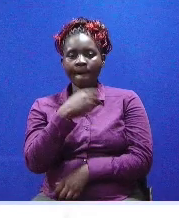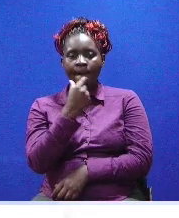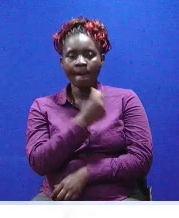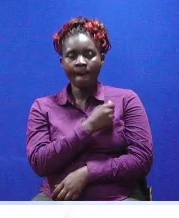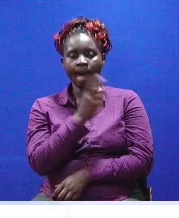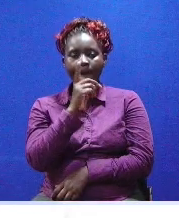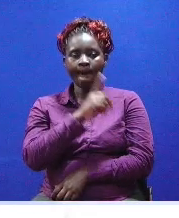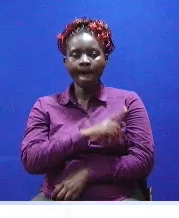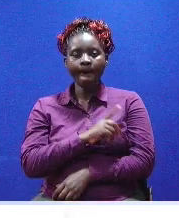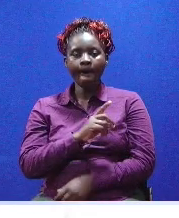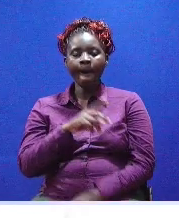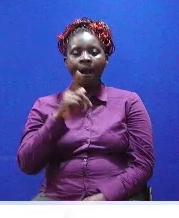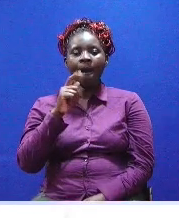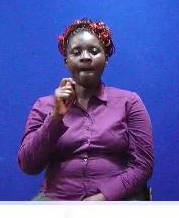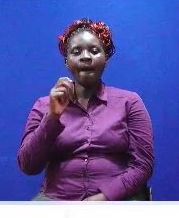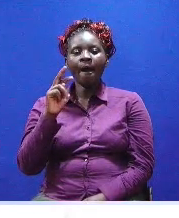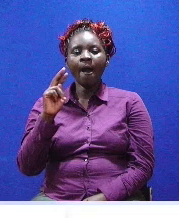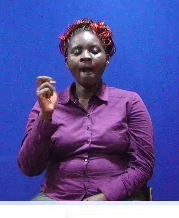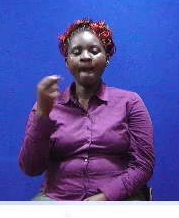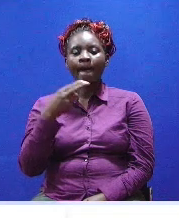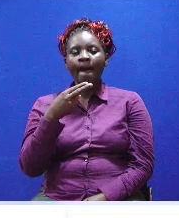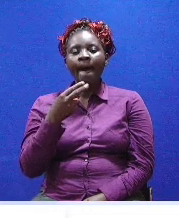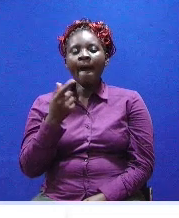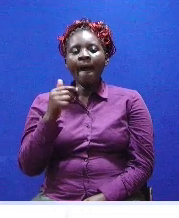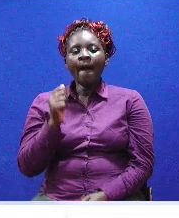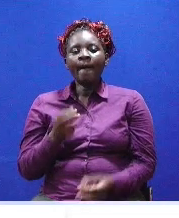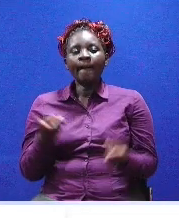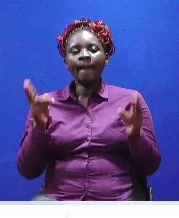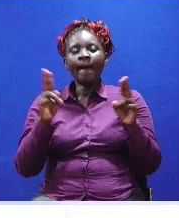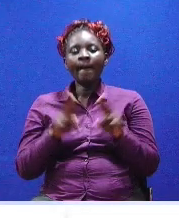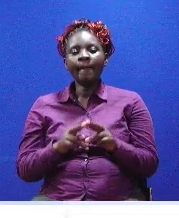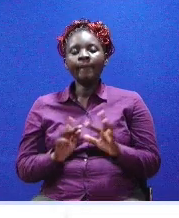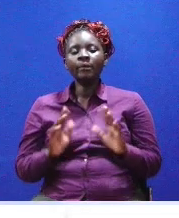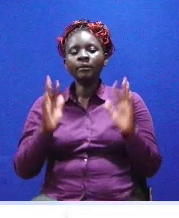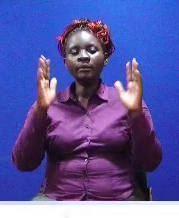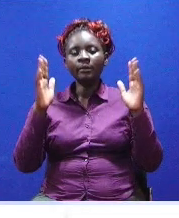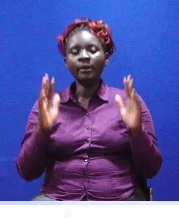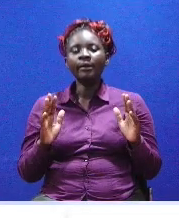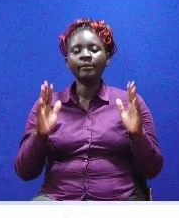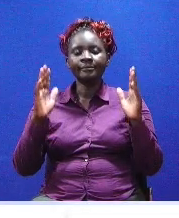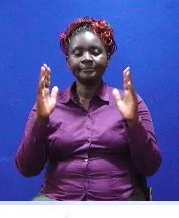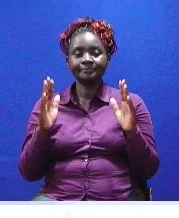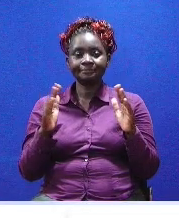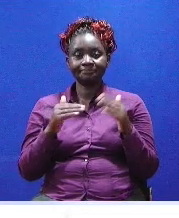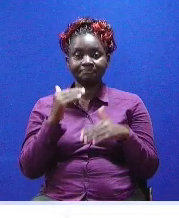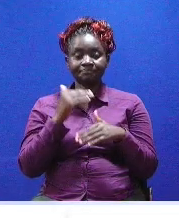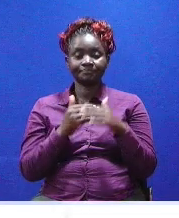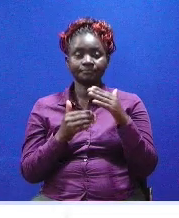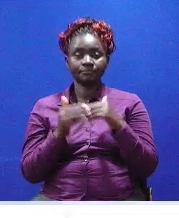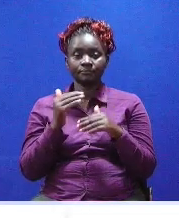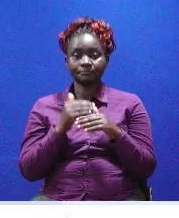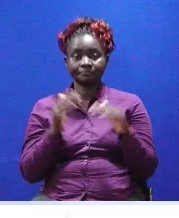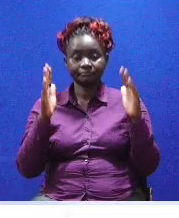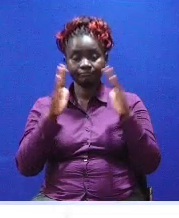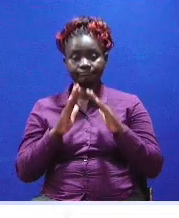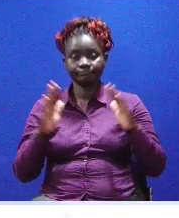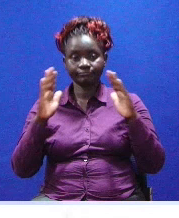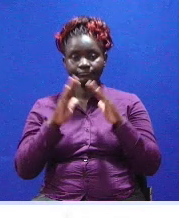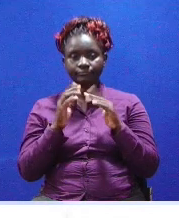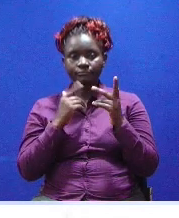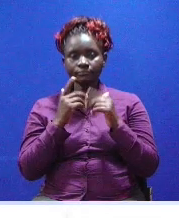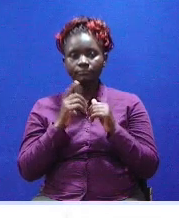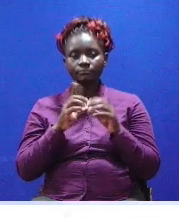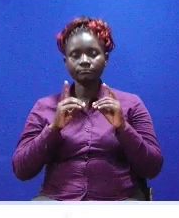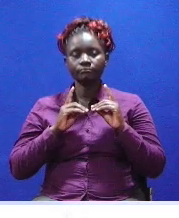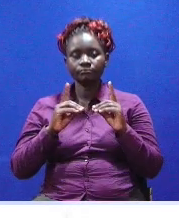ya Kisii Teaching and Referral Hospital ya kora omoyega oyo ase amagacho enya gitari yo ase omo